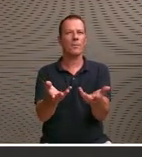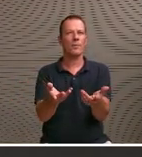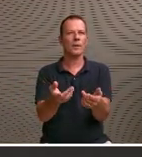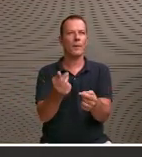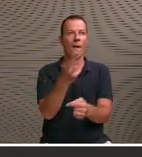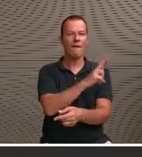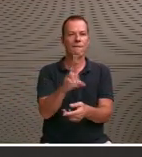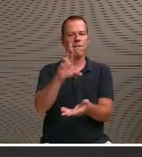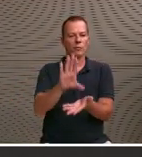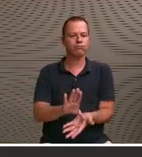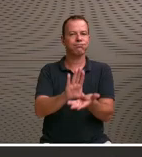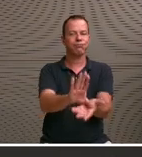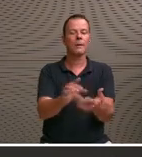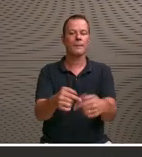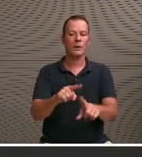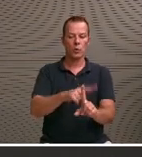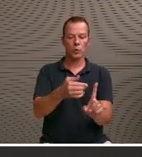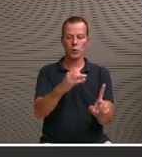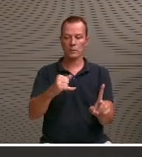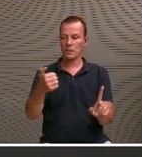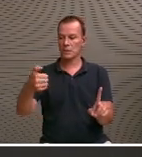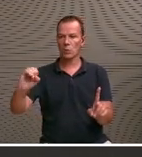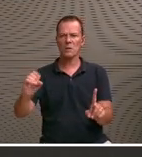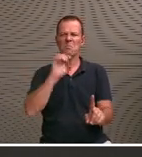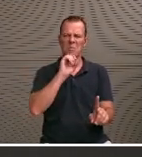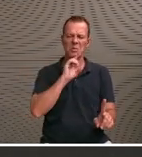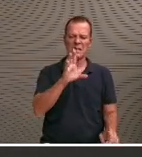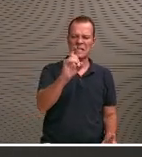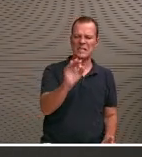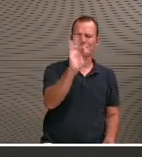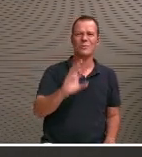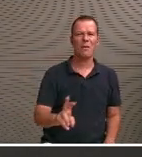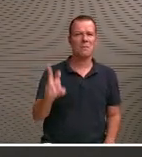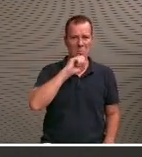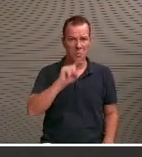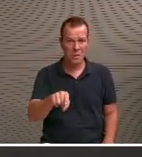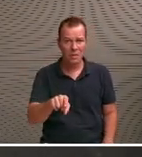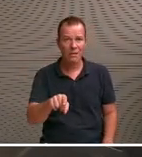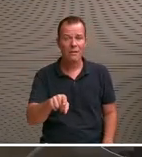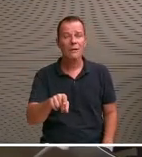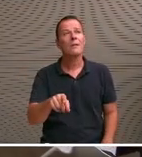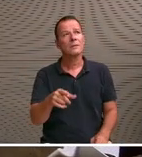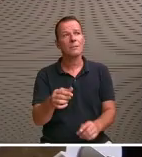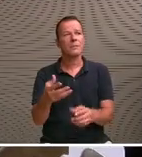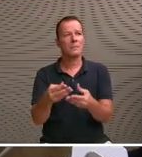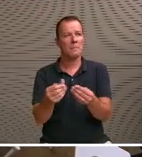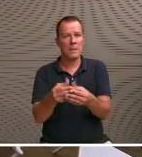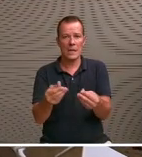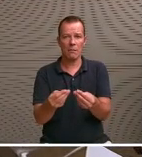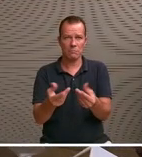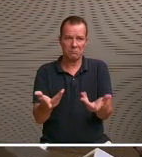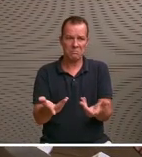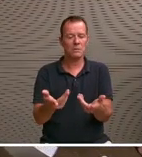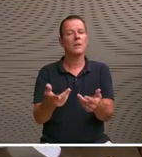zero by 2050 could entail a 60% increase on spending on physical assets compared with current levels. The